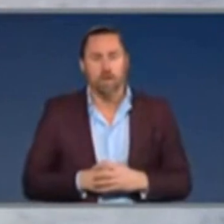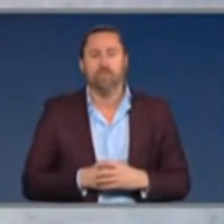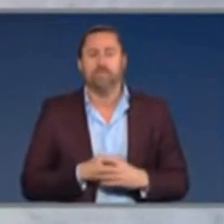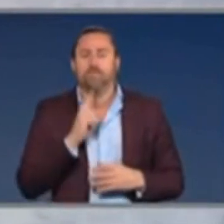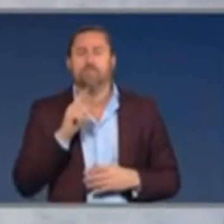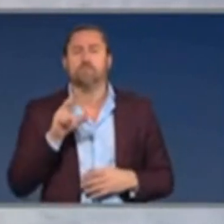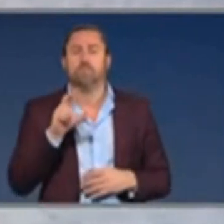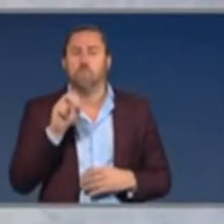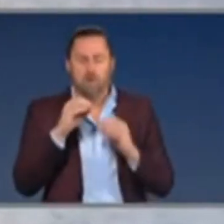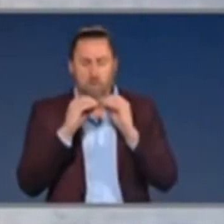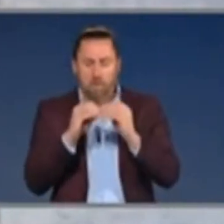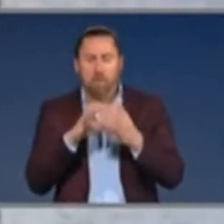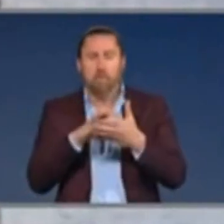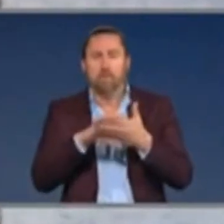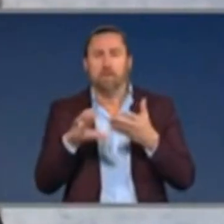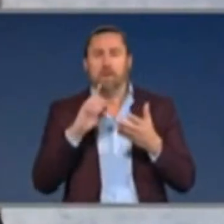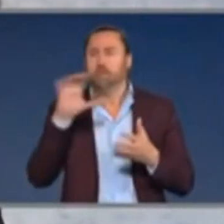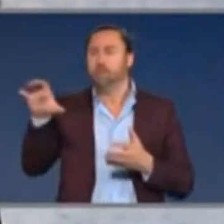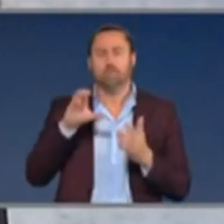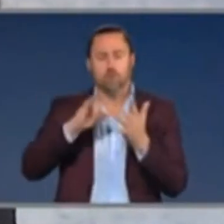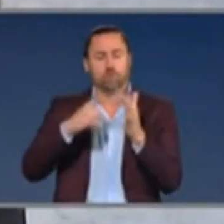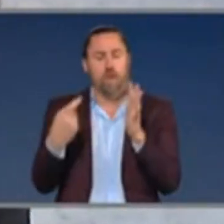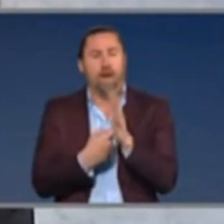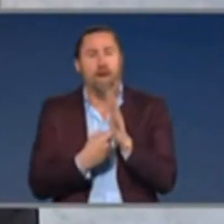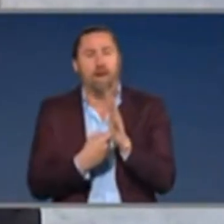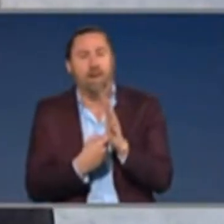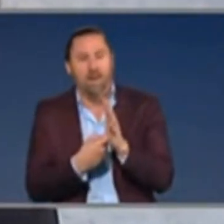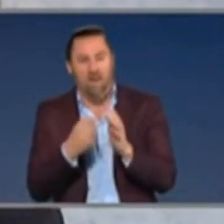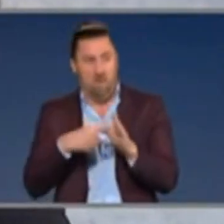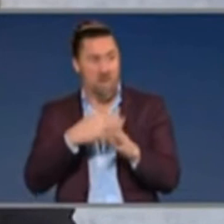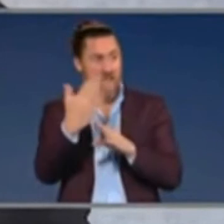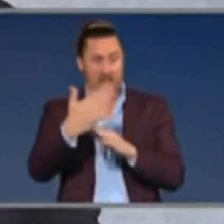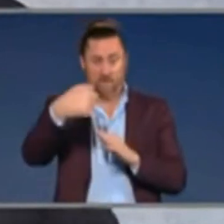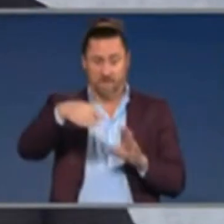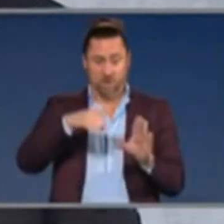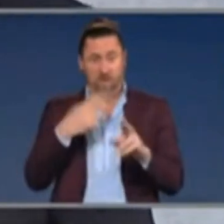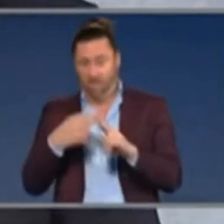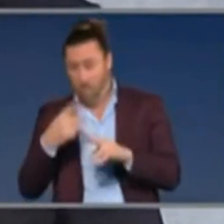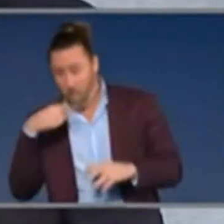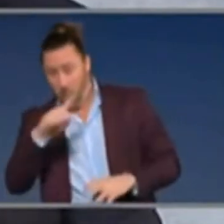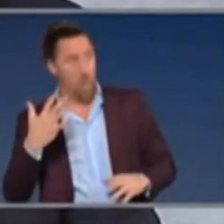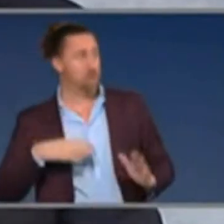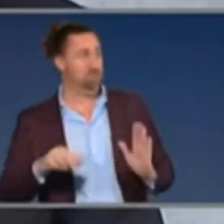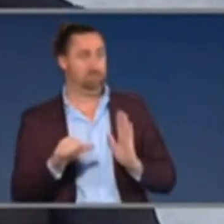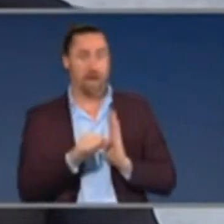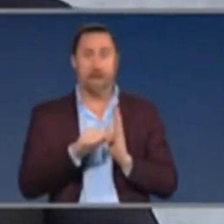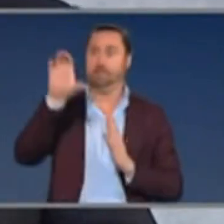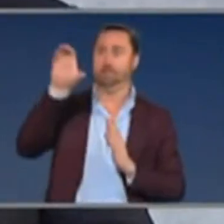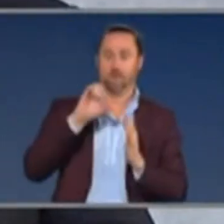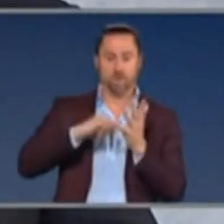About $12 billion more has been taken or expected to be taken out of superannuation by the end of the year. Are you concerned